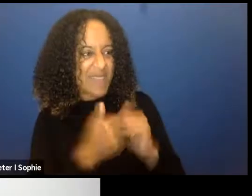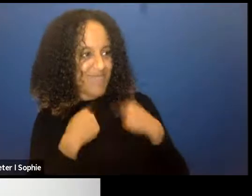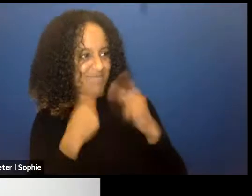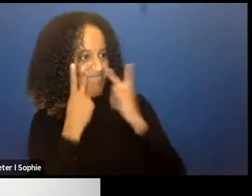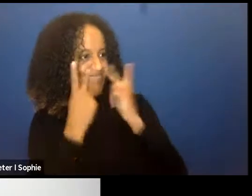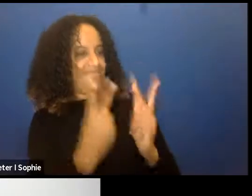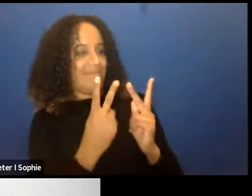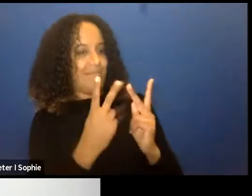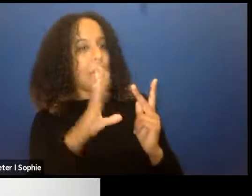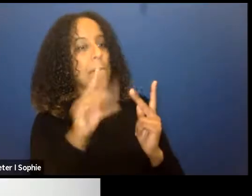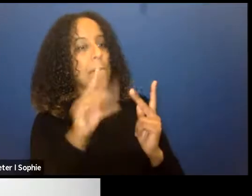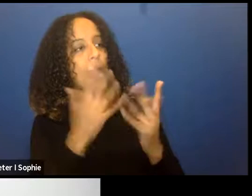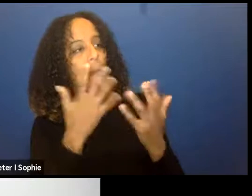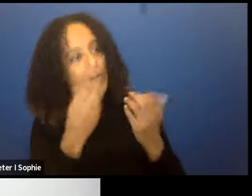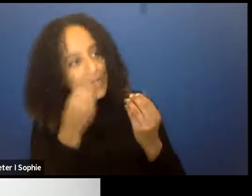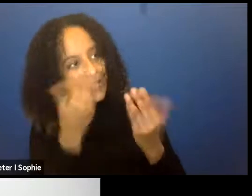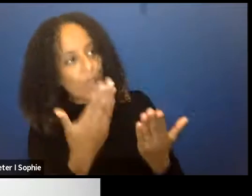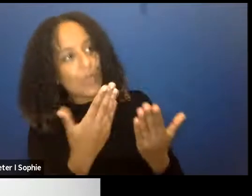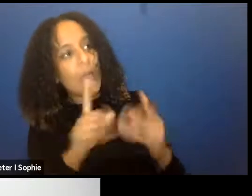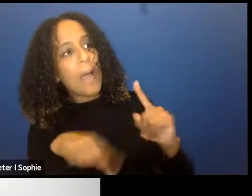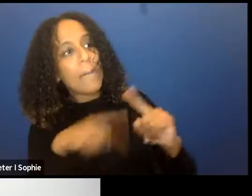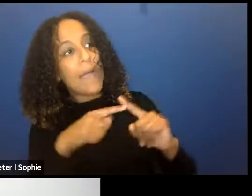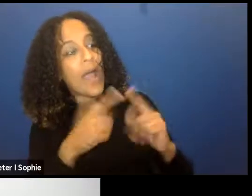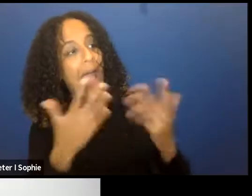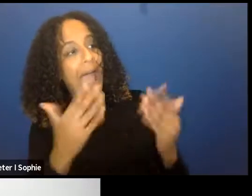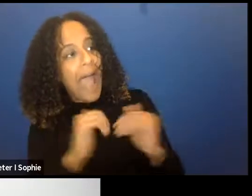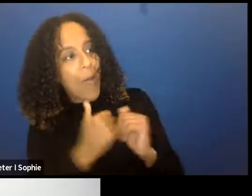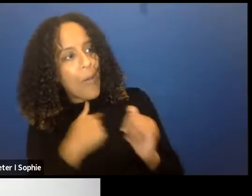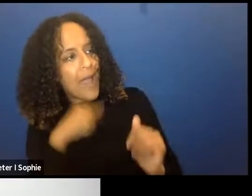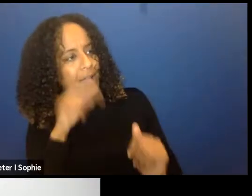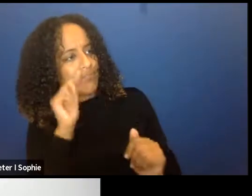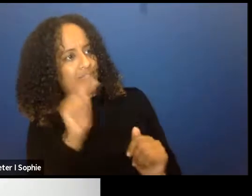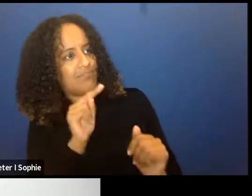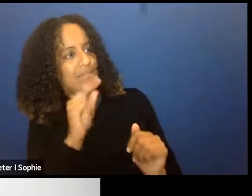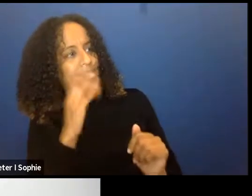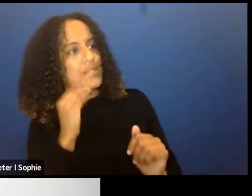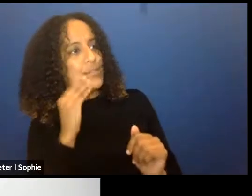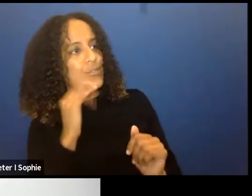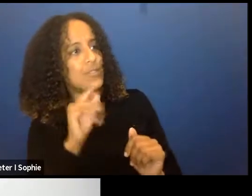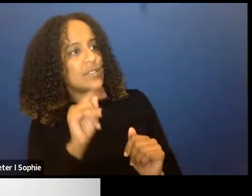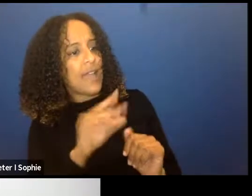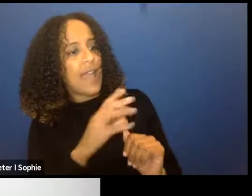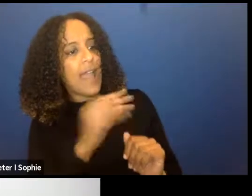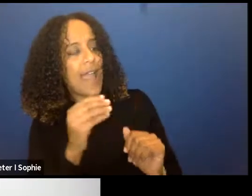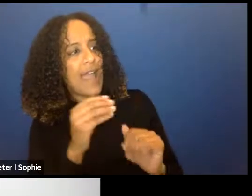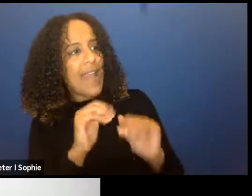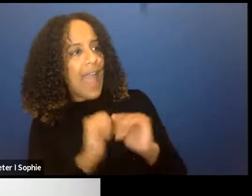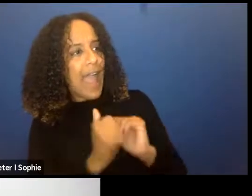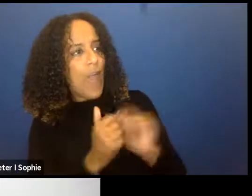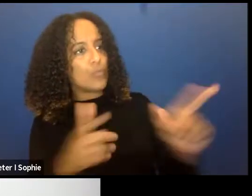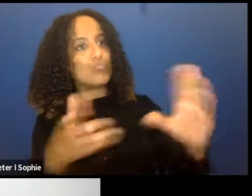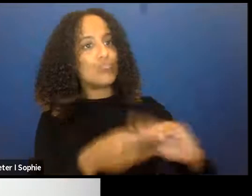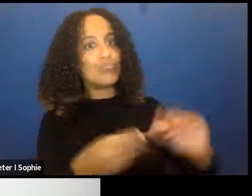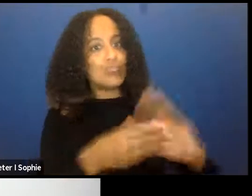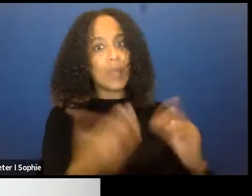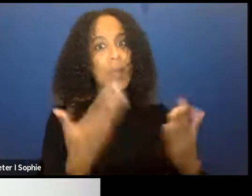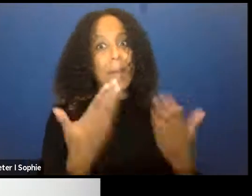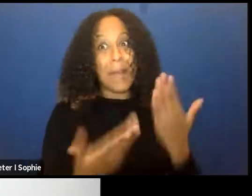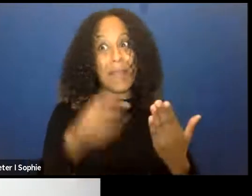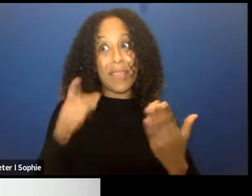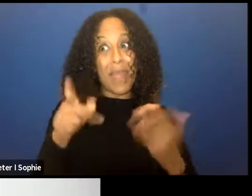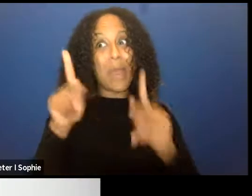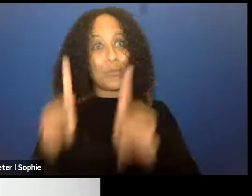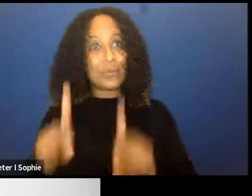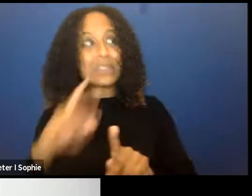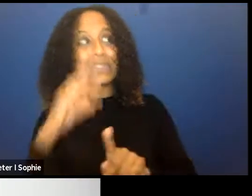me tell you about how I experienced it and how the person who you said something about may have experienced it as